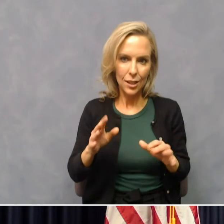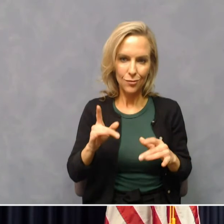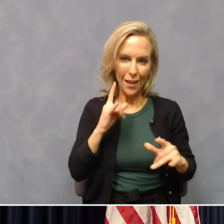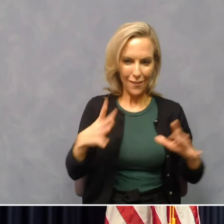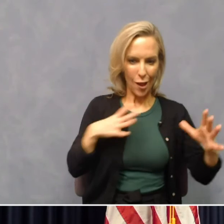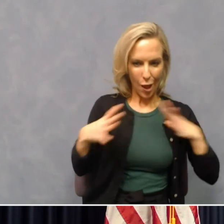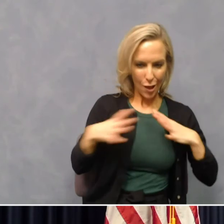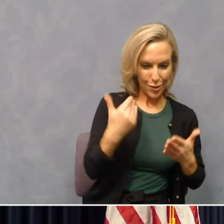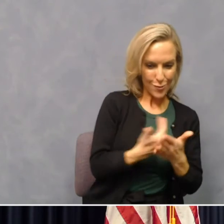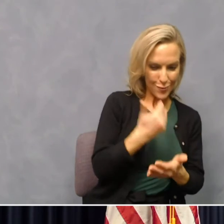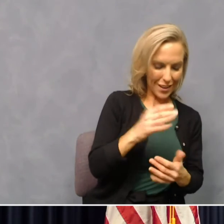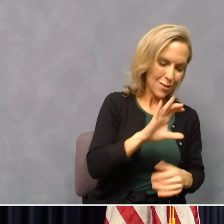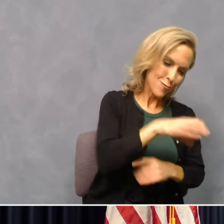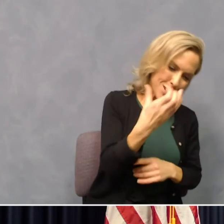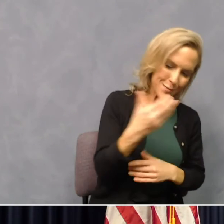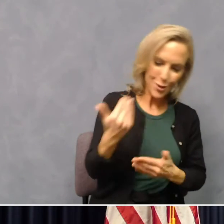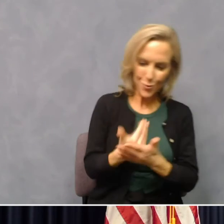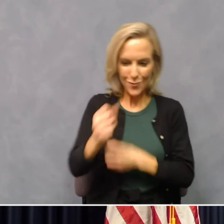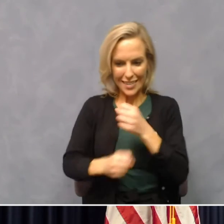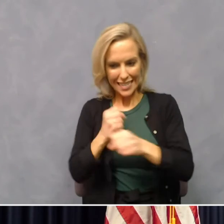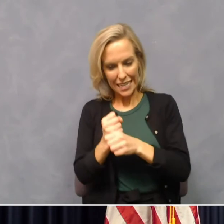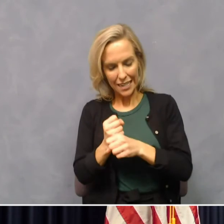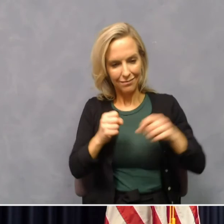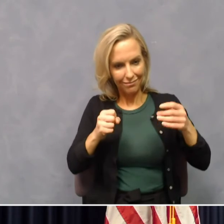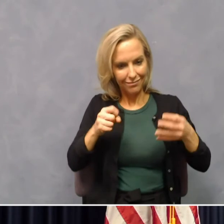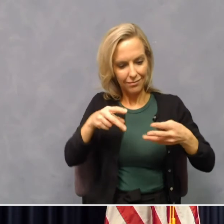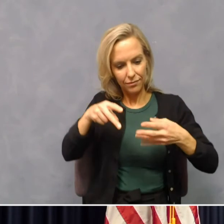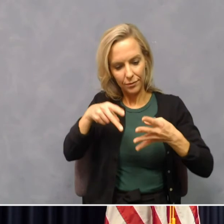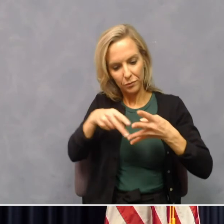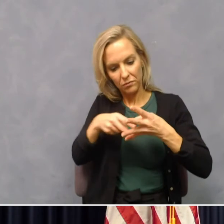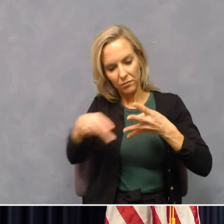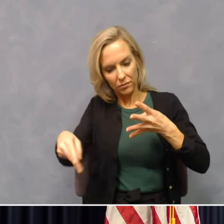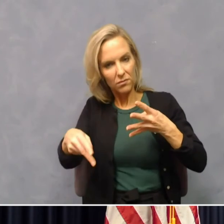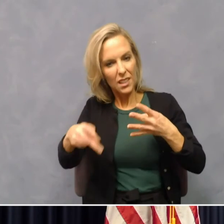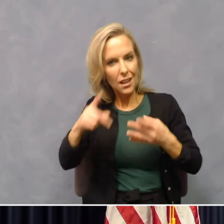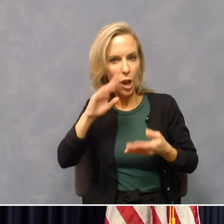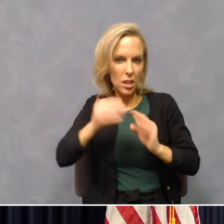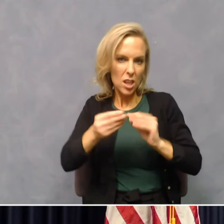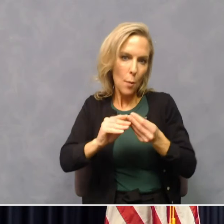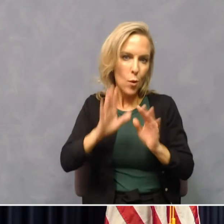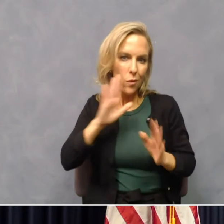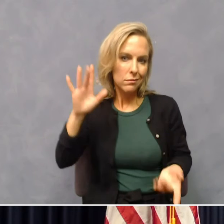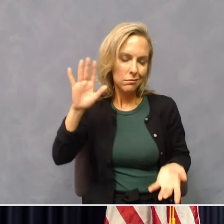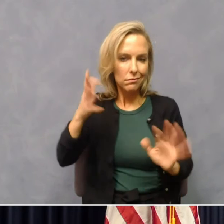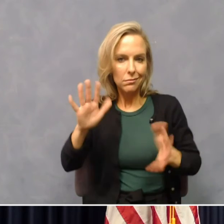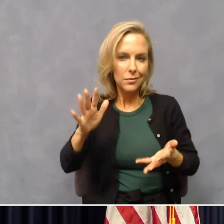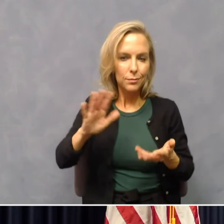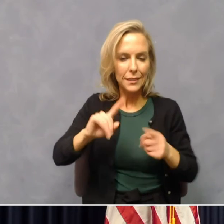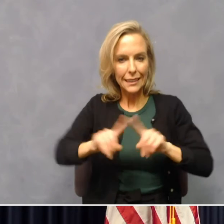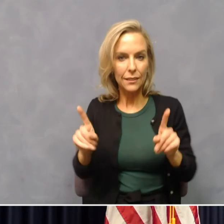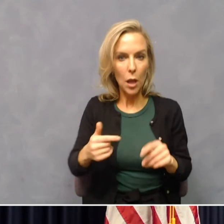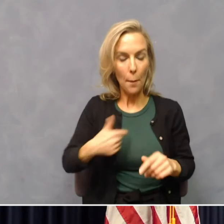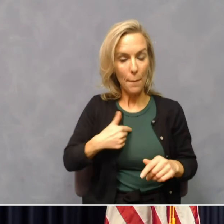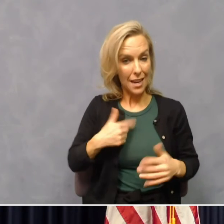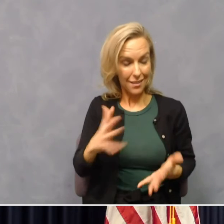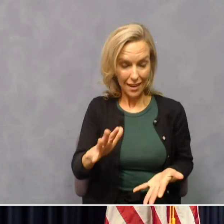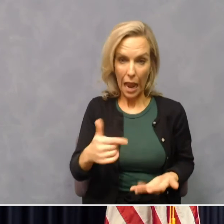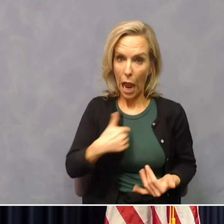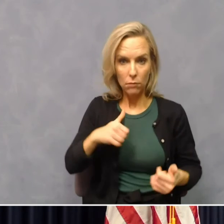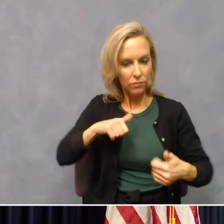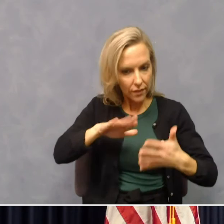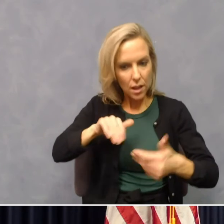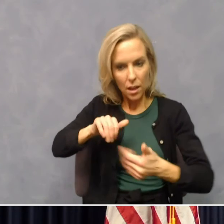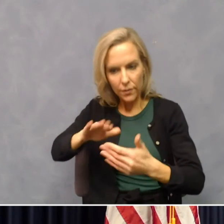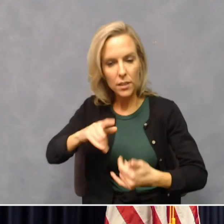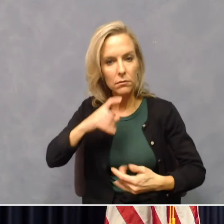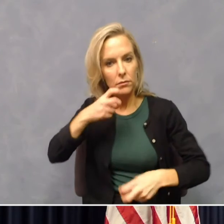Year's. So testing numbers are going to look down. But I personally ran into some difficulties scheduling my own test for a precautionary